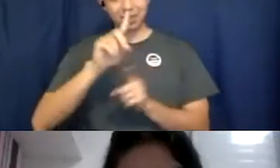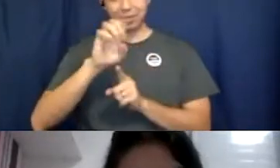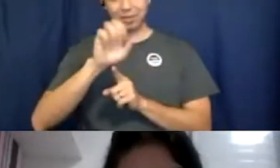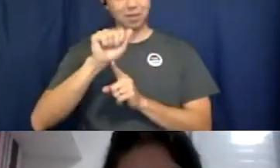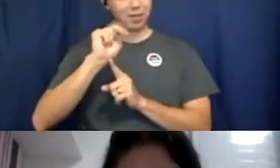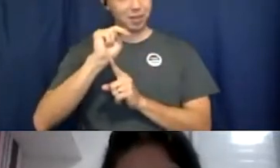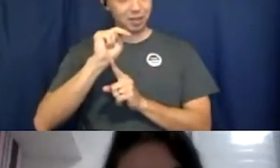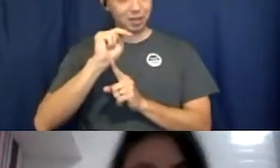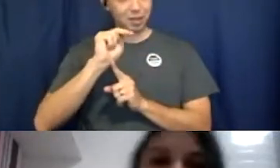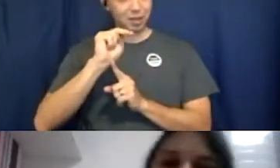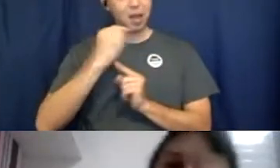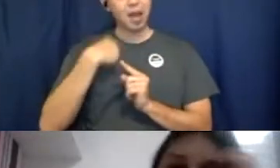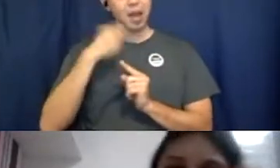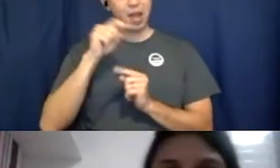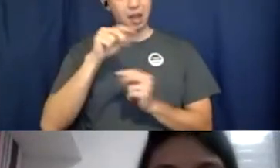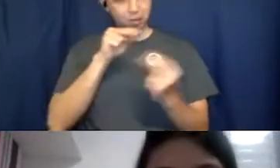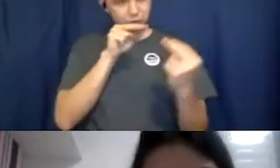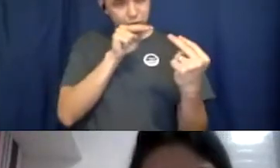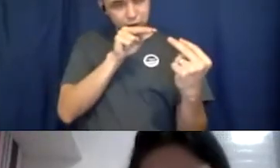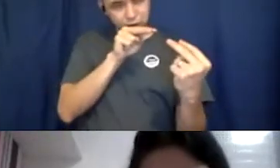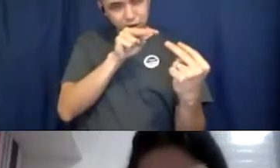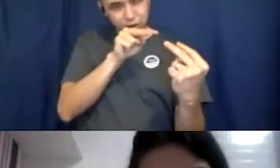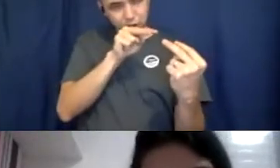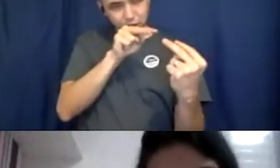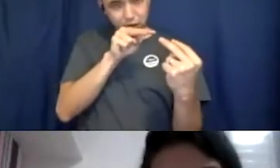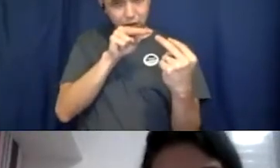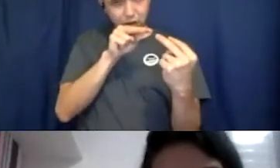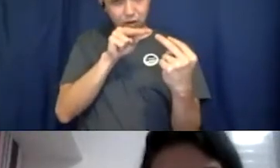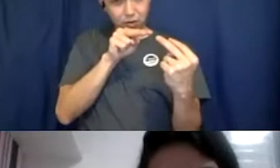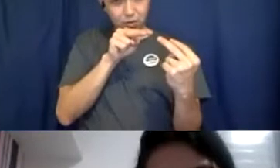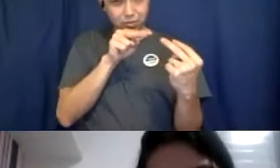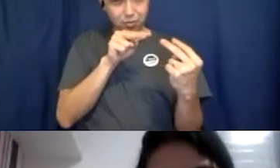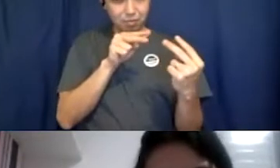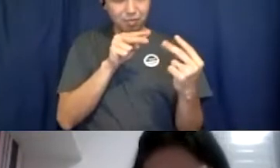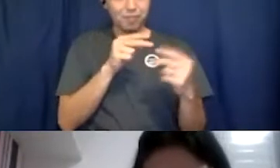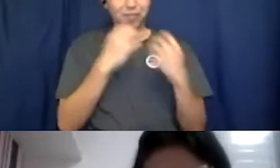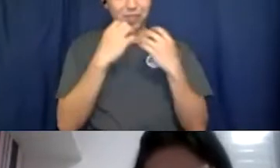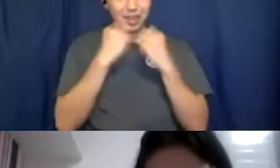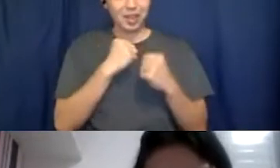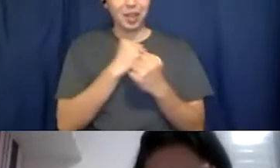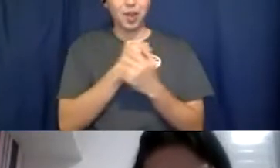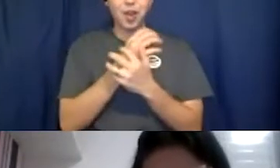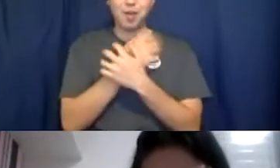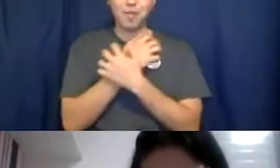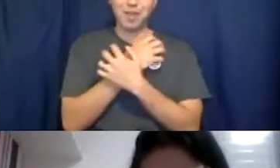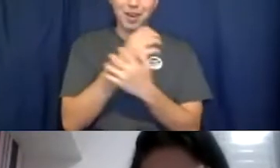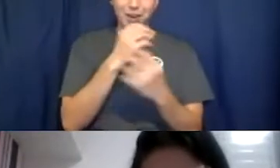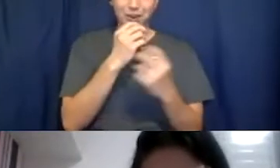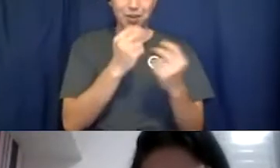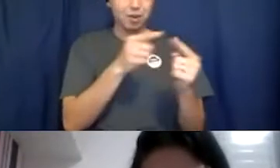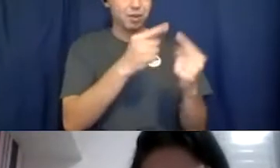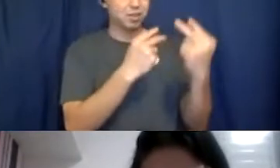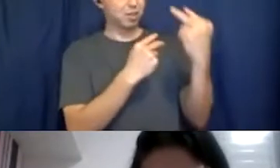great. Good on you. Yeah, so I think it was pretty good for a first timer attempt, and my daughter made sure there was